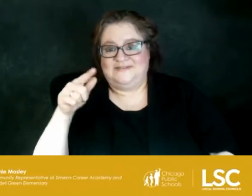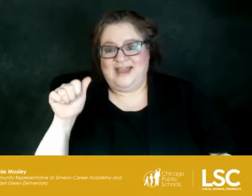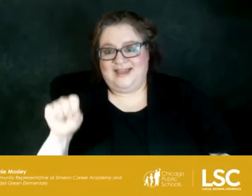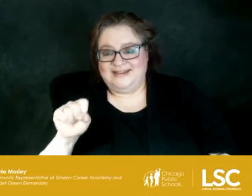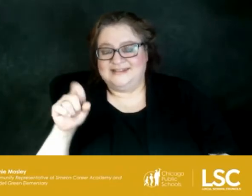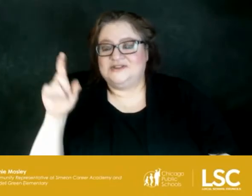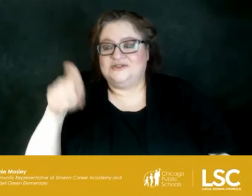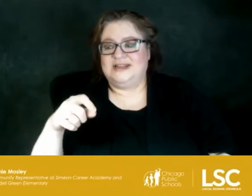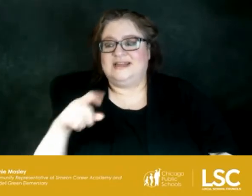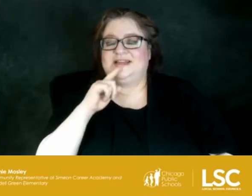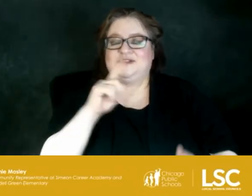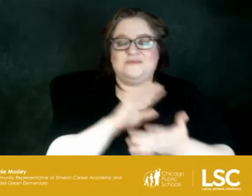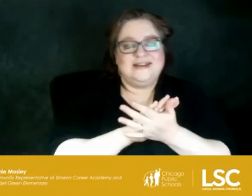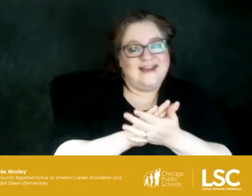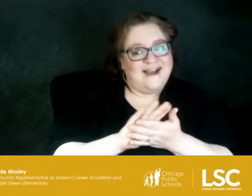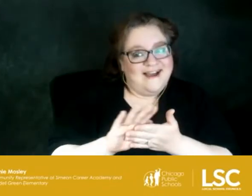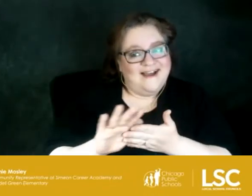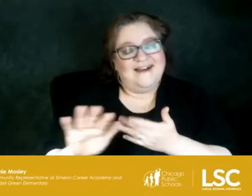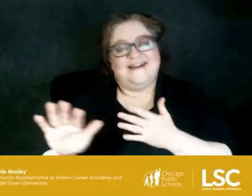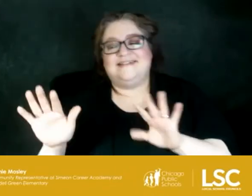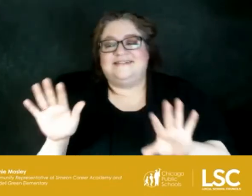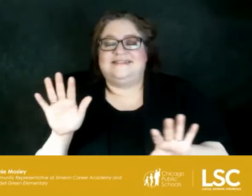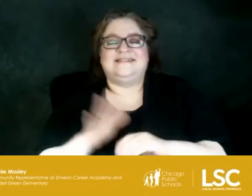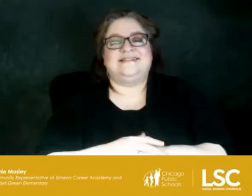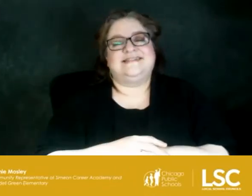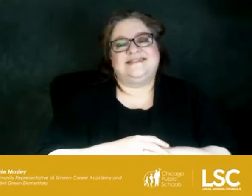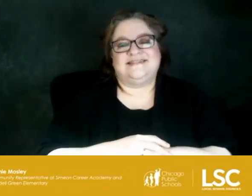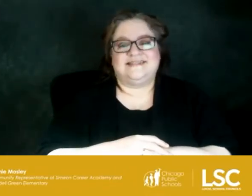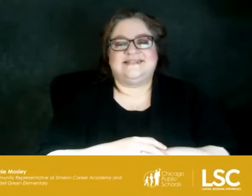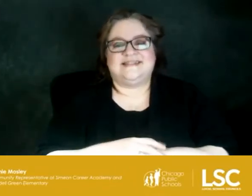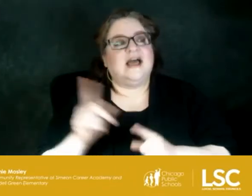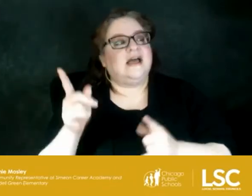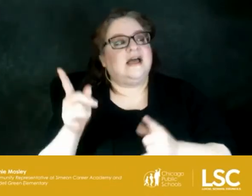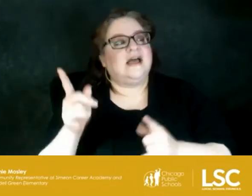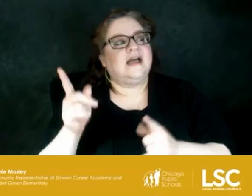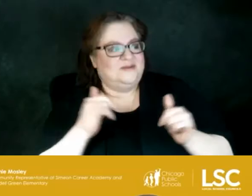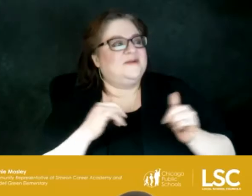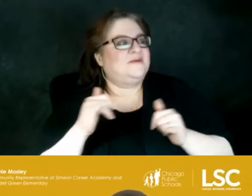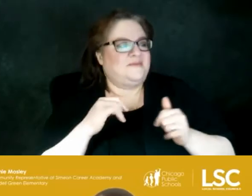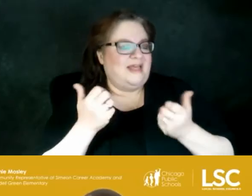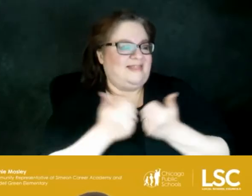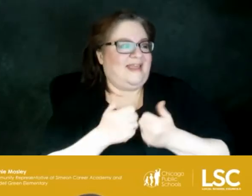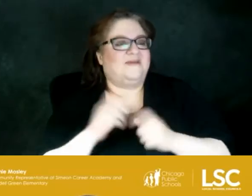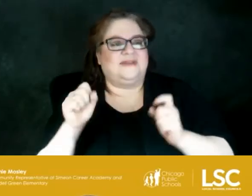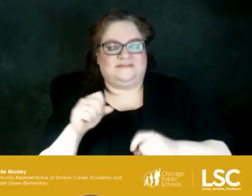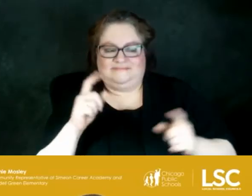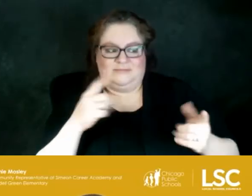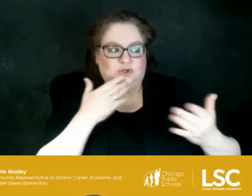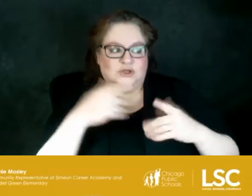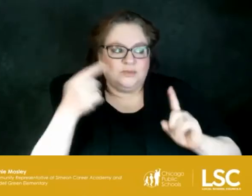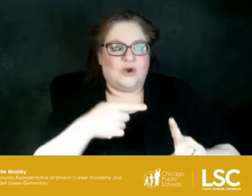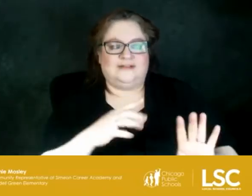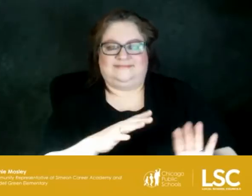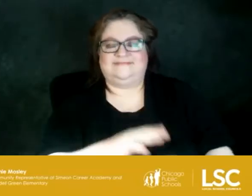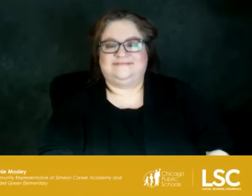be, nice and Gotta play the game, man. Yeah. Awesome. Yep, that's definitely a good point. Definitely